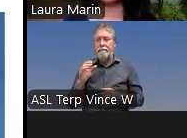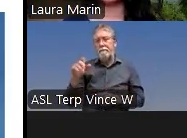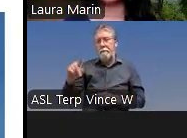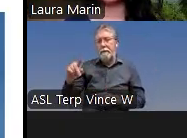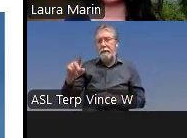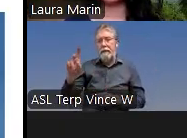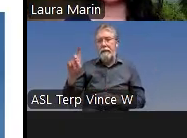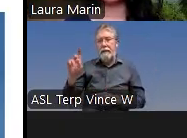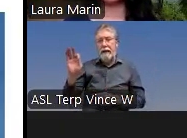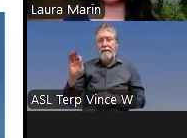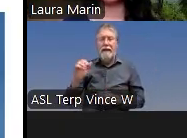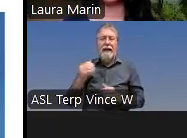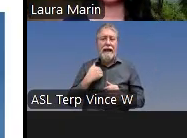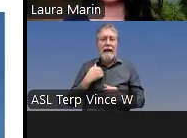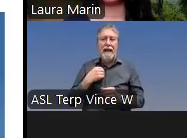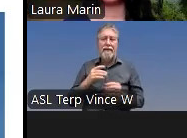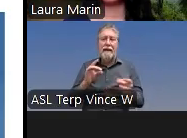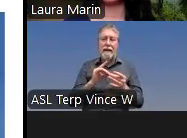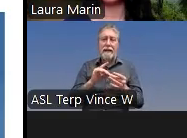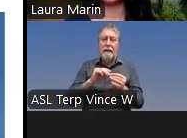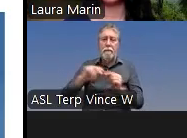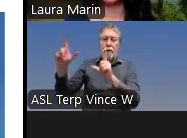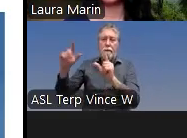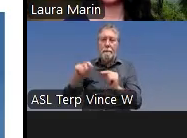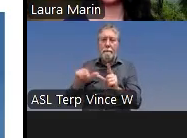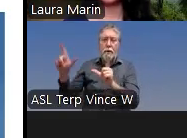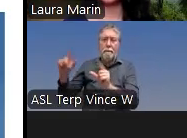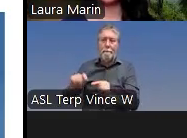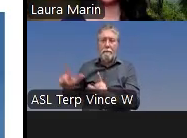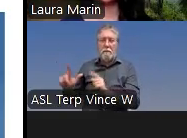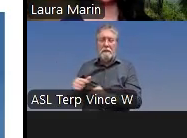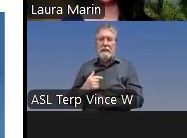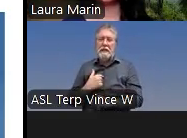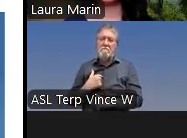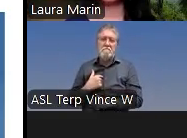everything hyperlinked. I don't think I'll run through a